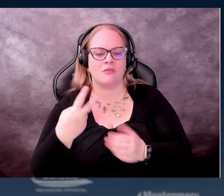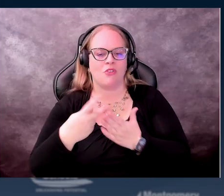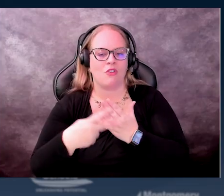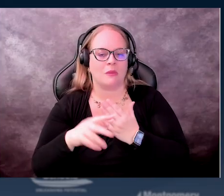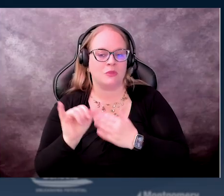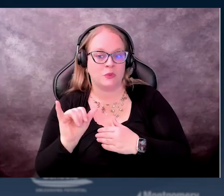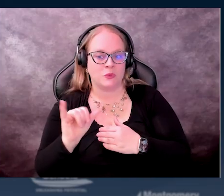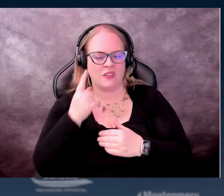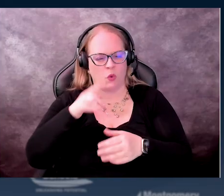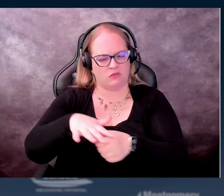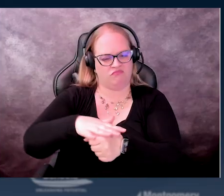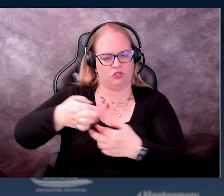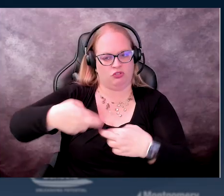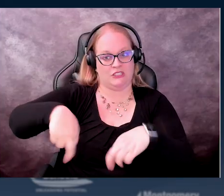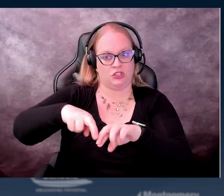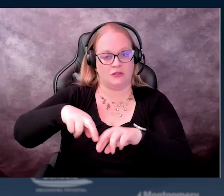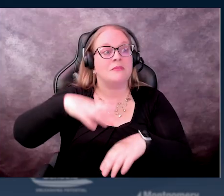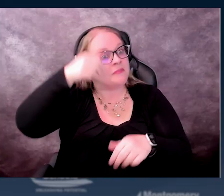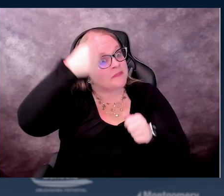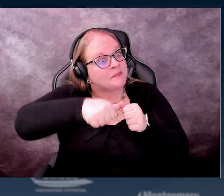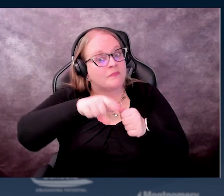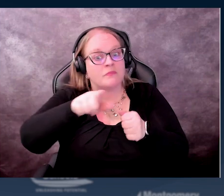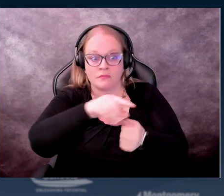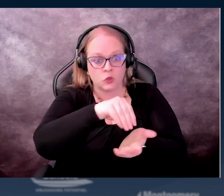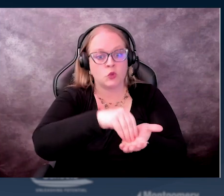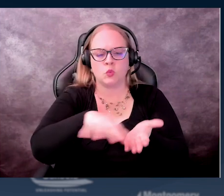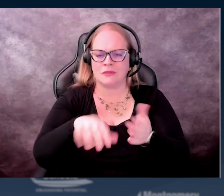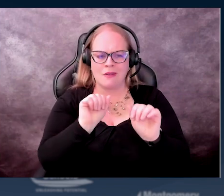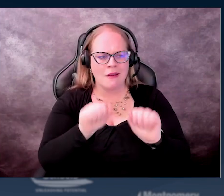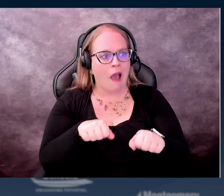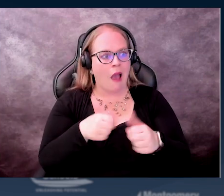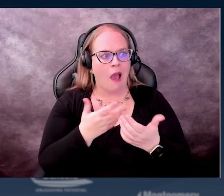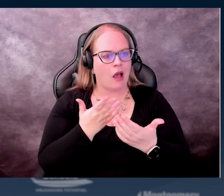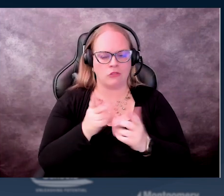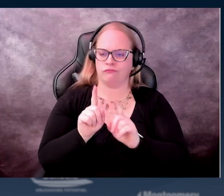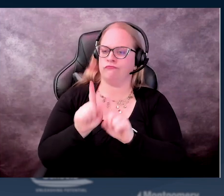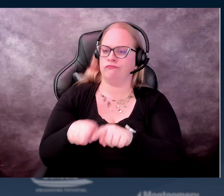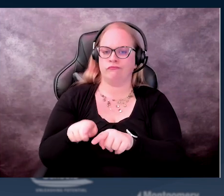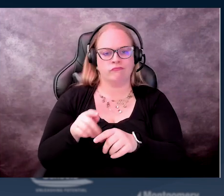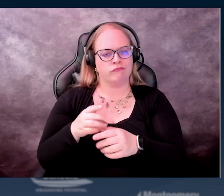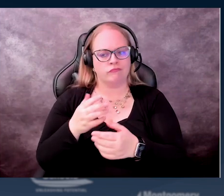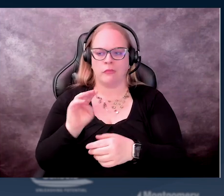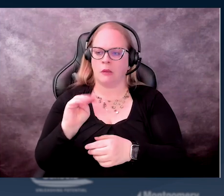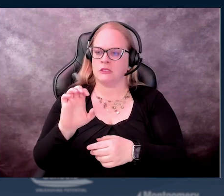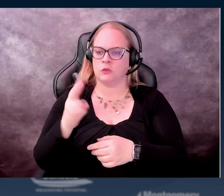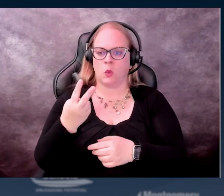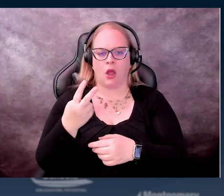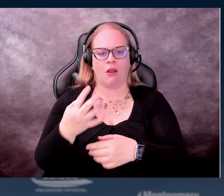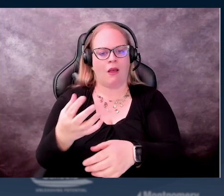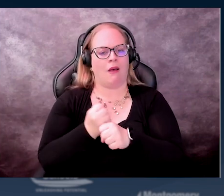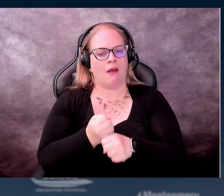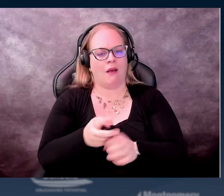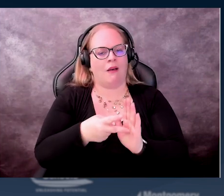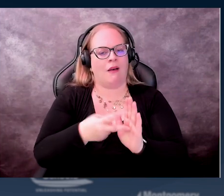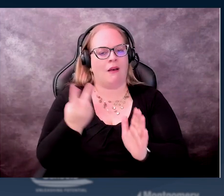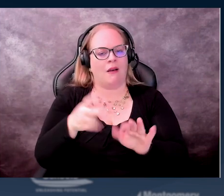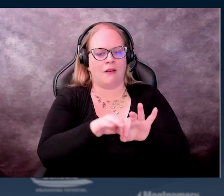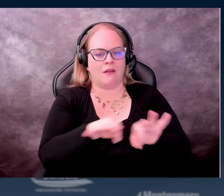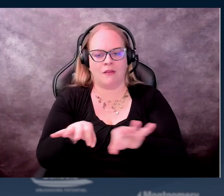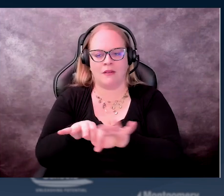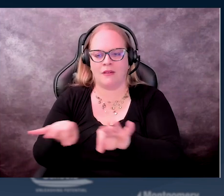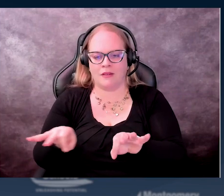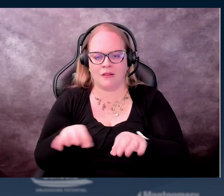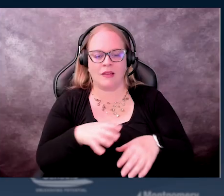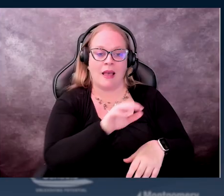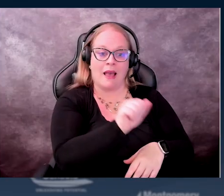be able to access their high school diploma and potentially complete an associate's degree. And